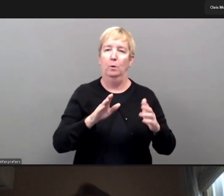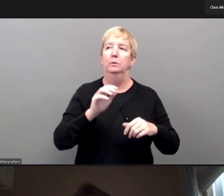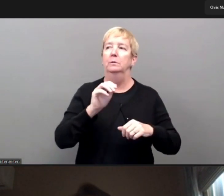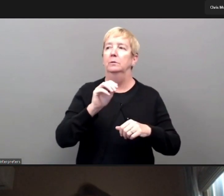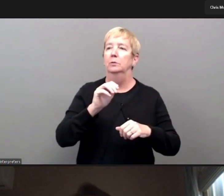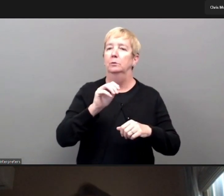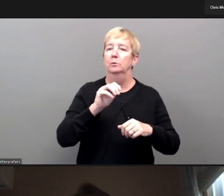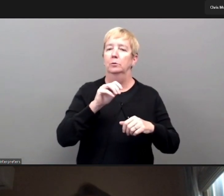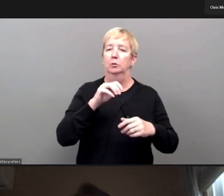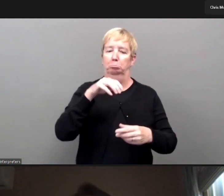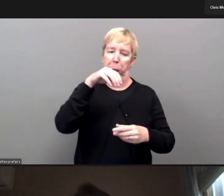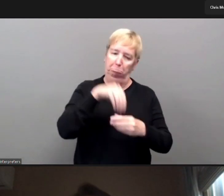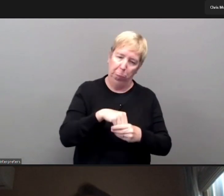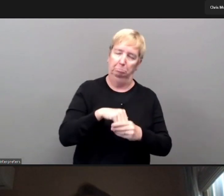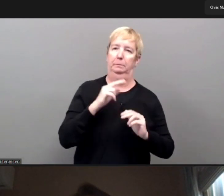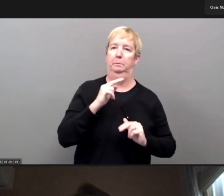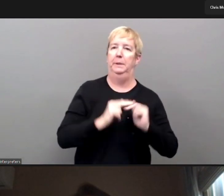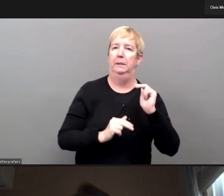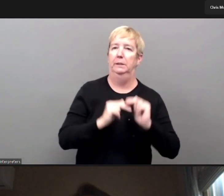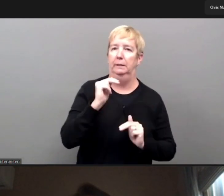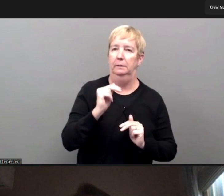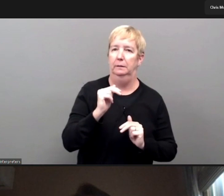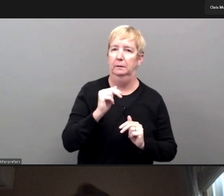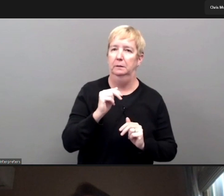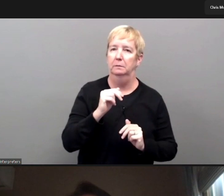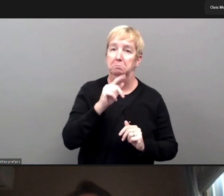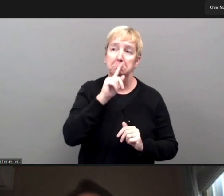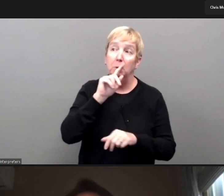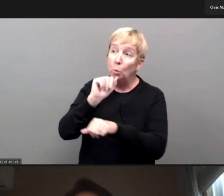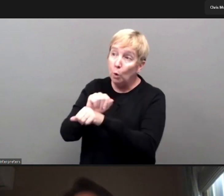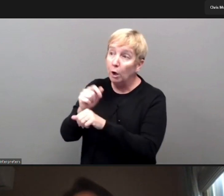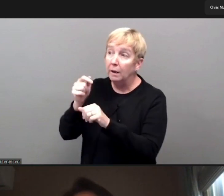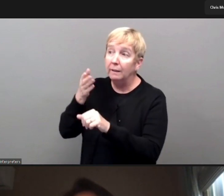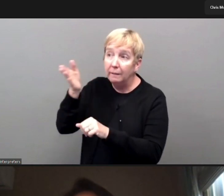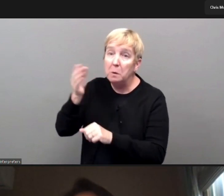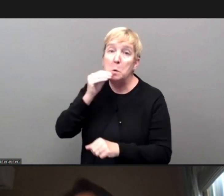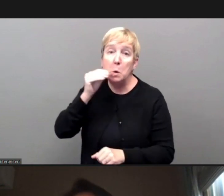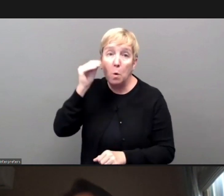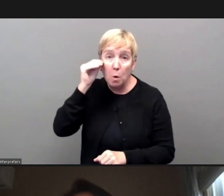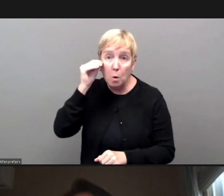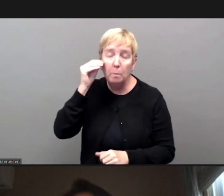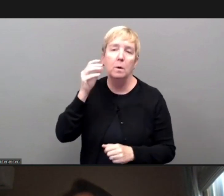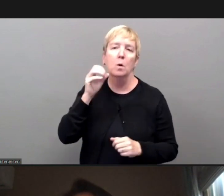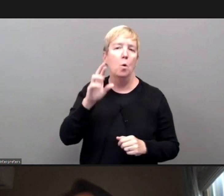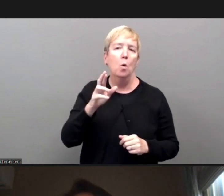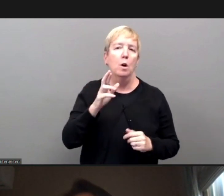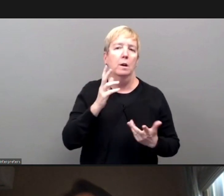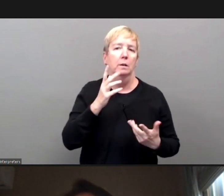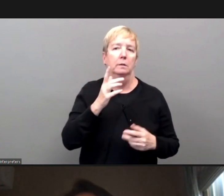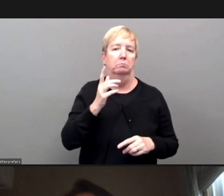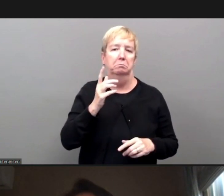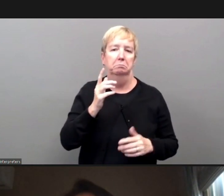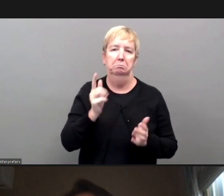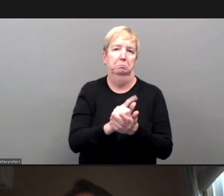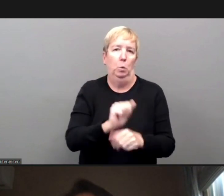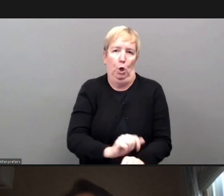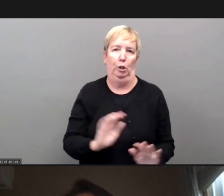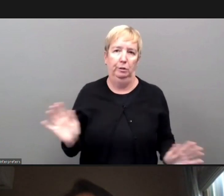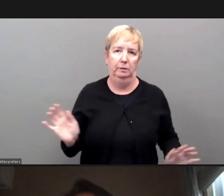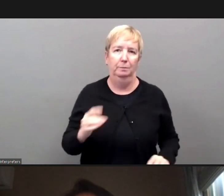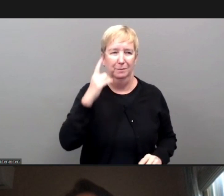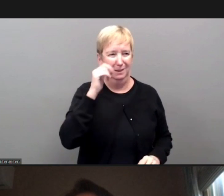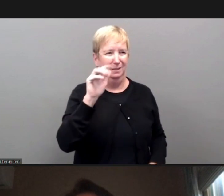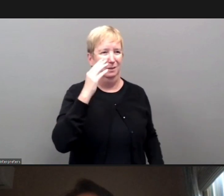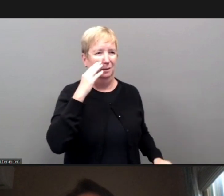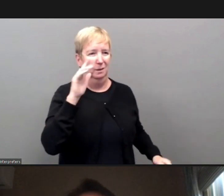At the building. I'm not sure if it's a work from home situation. I know sometimes national labs have a lot of security